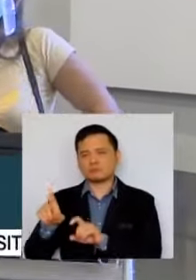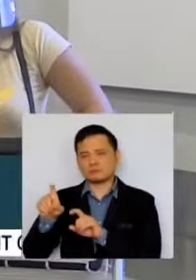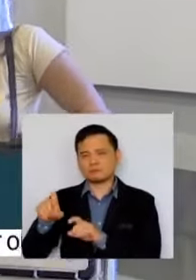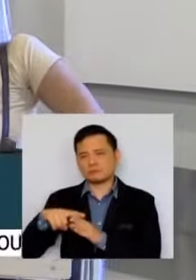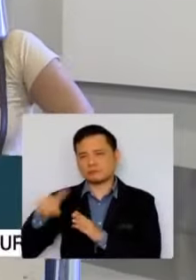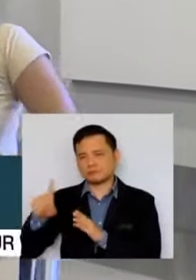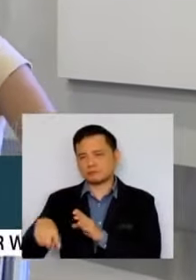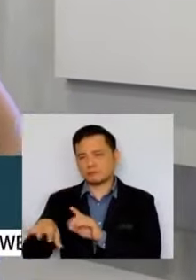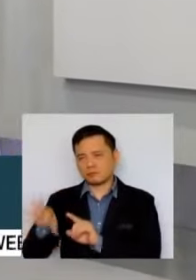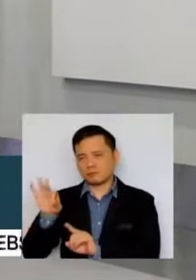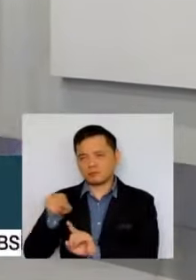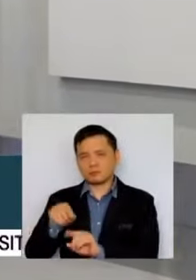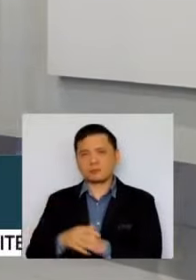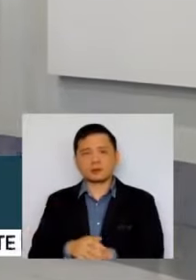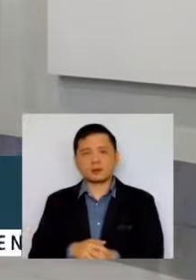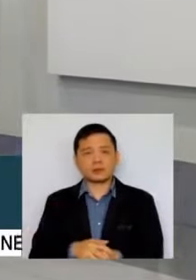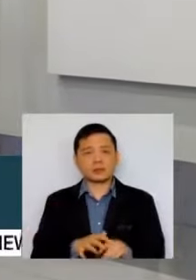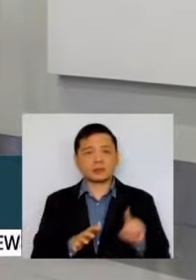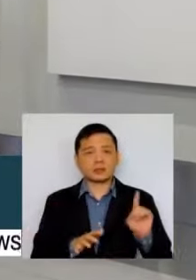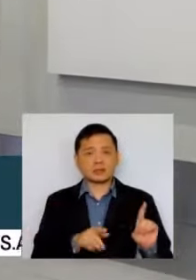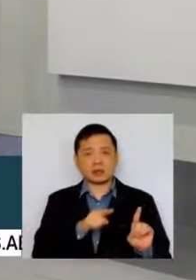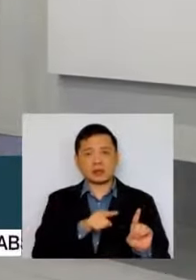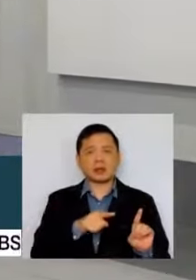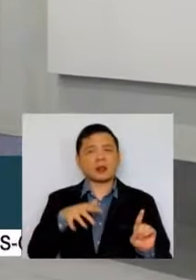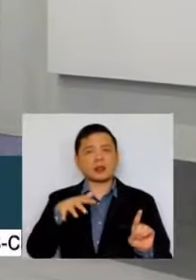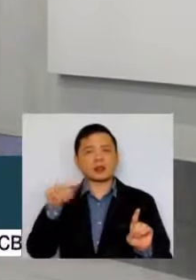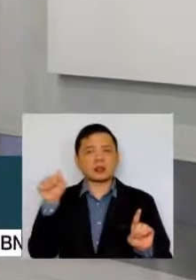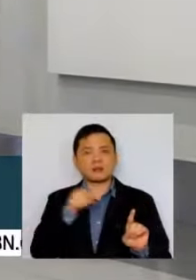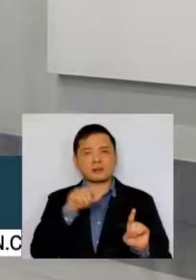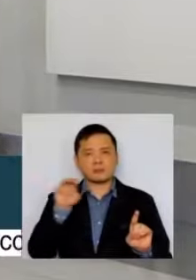Monday, leaving just two unaccounted for.